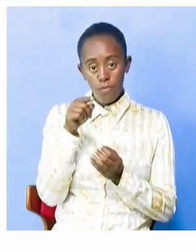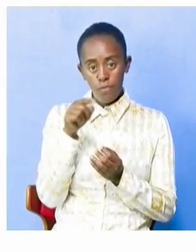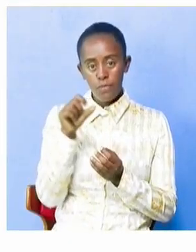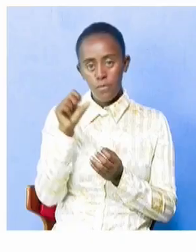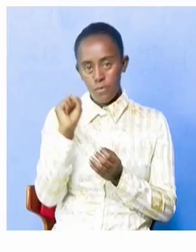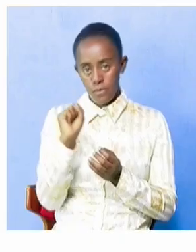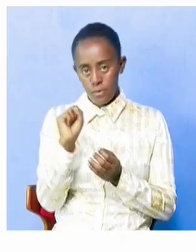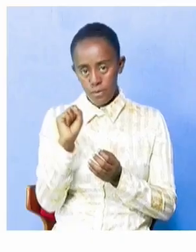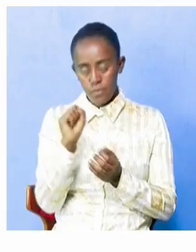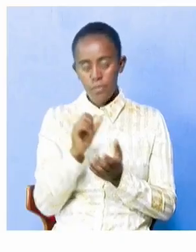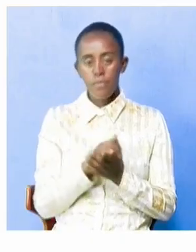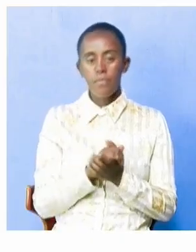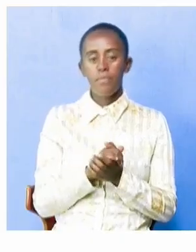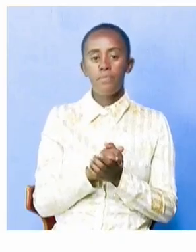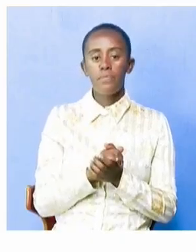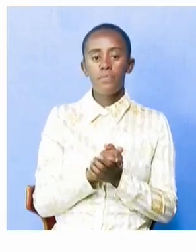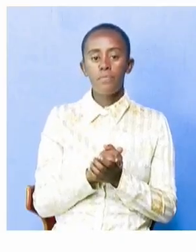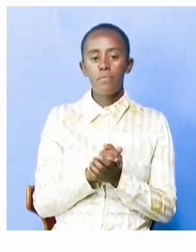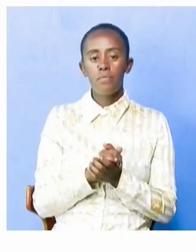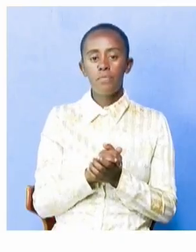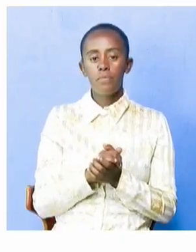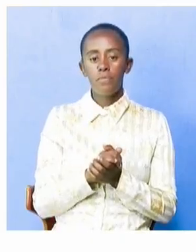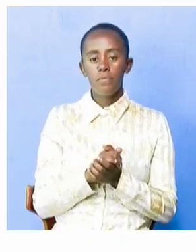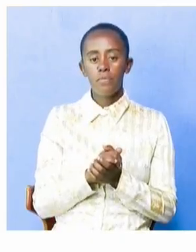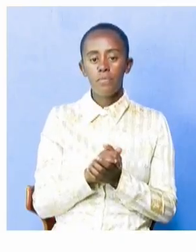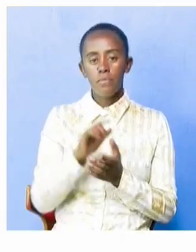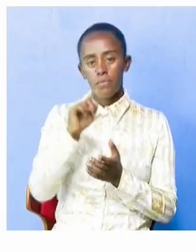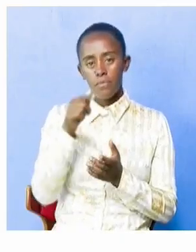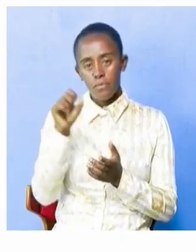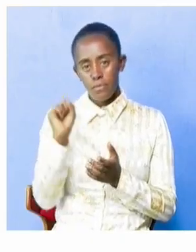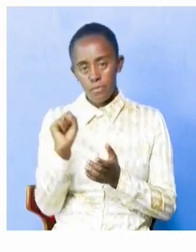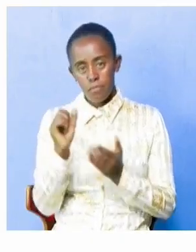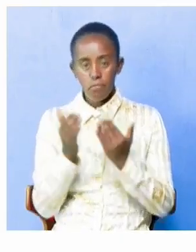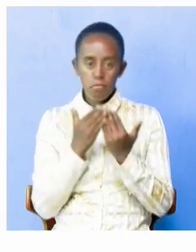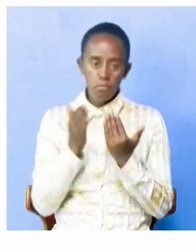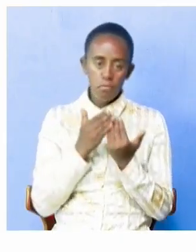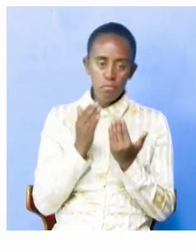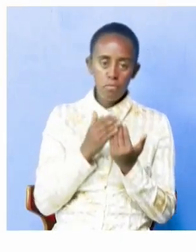then we add S. Easy. Again, apostrophe